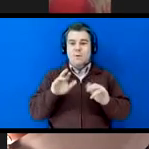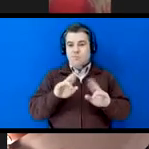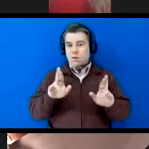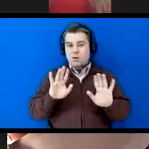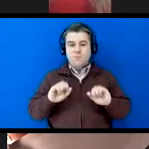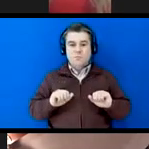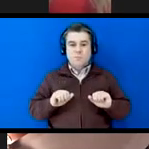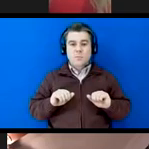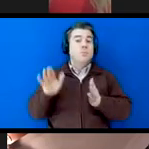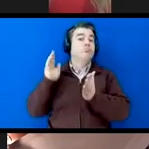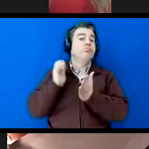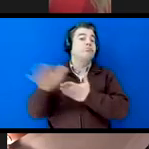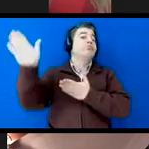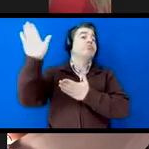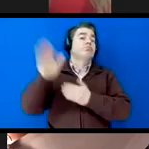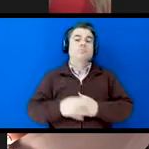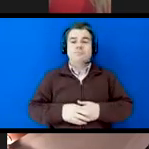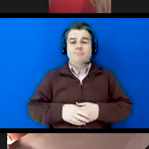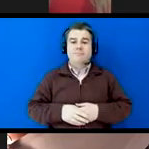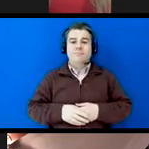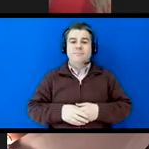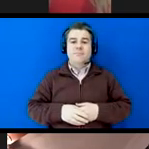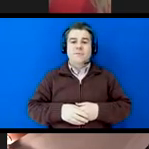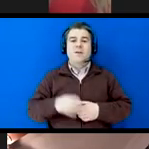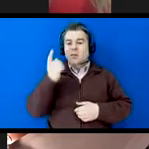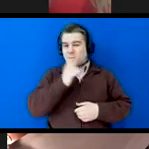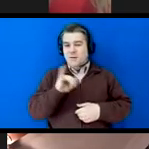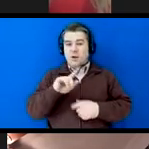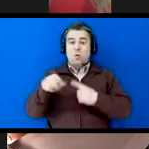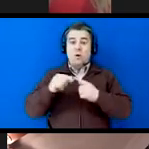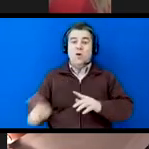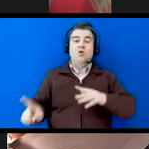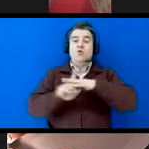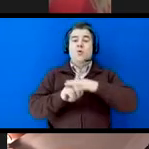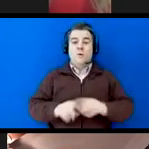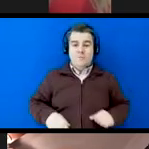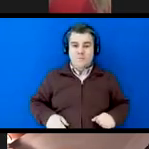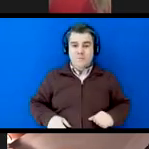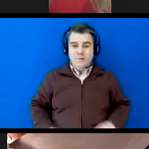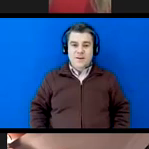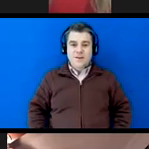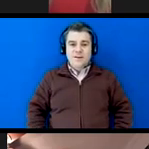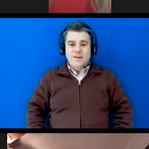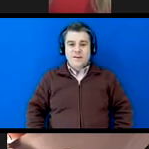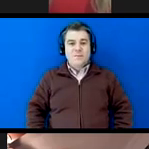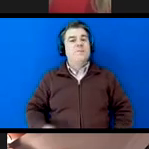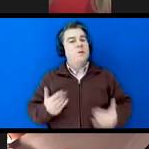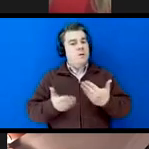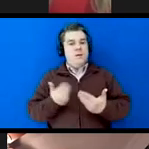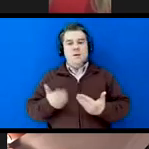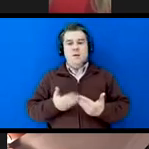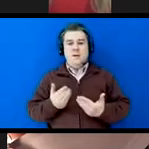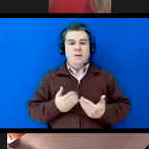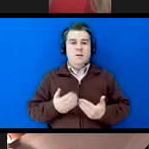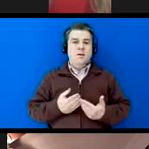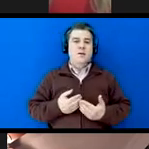text message goes out, and you can see this is what it looks like when it comes to your prospect, okay? So it's very easy to use, and then your prospect